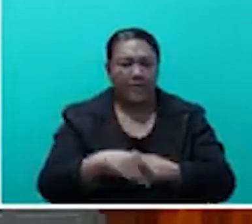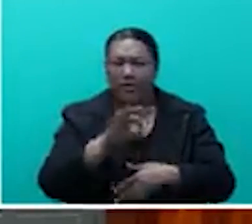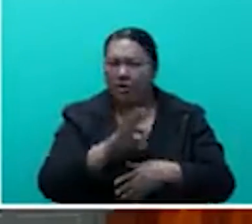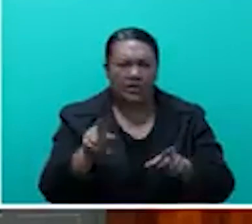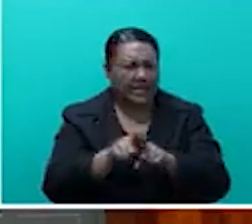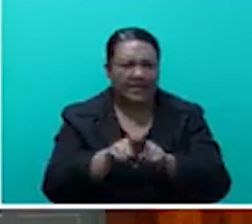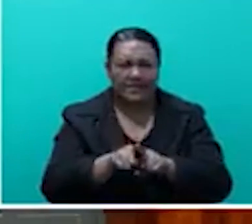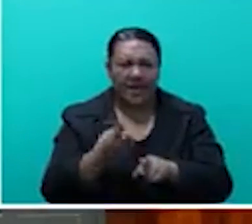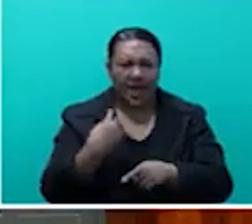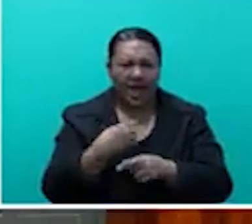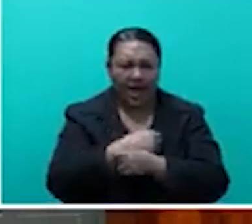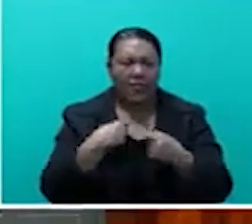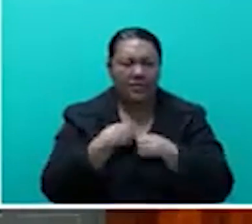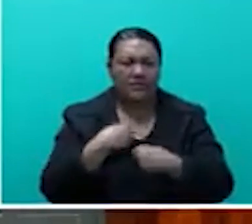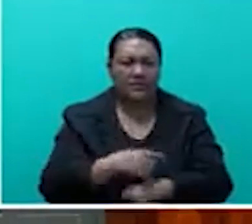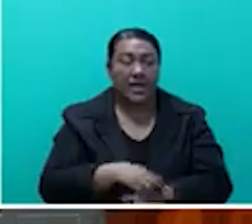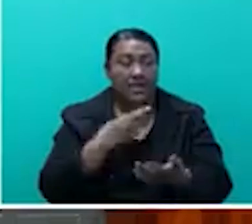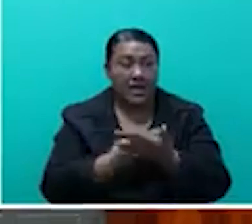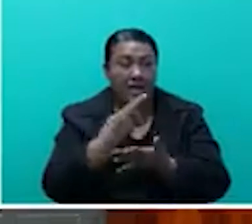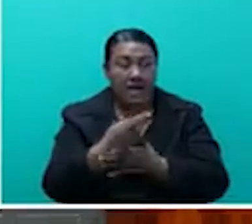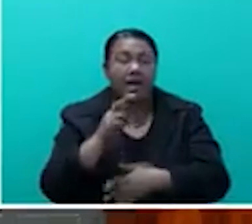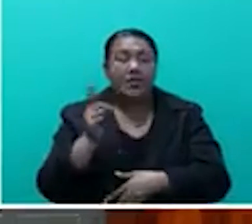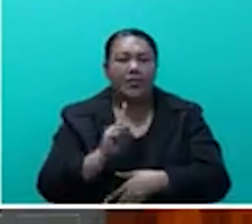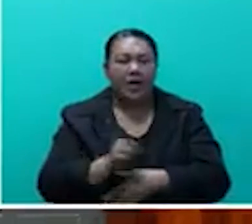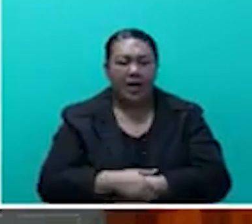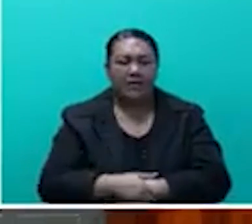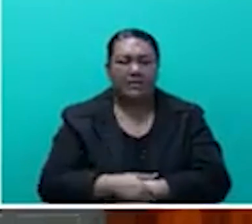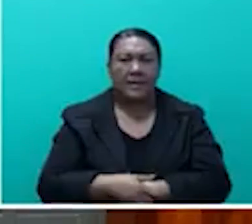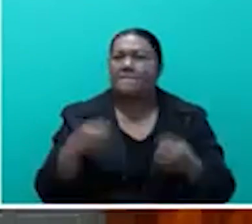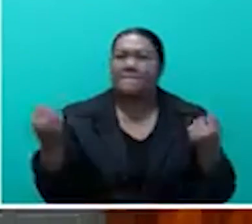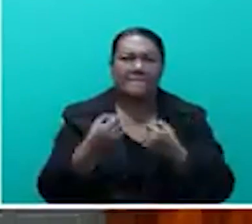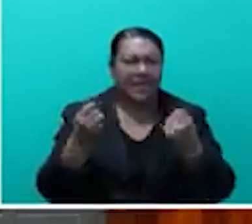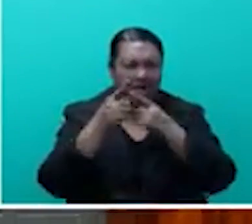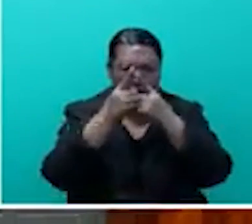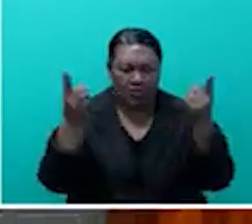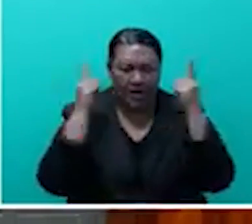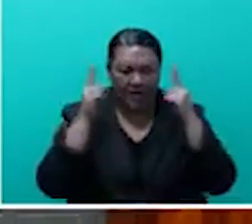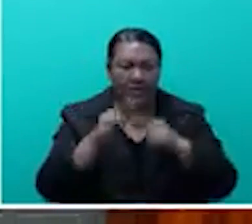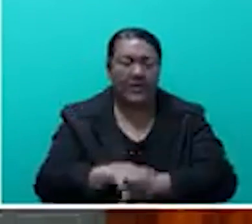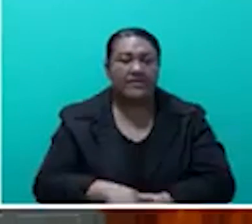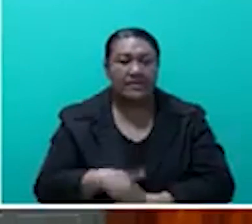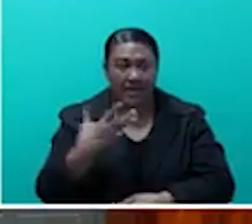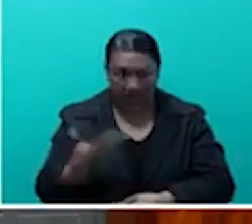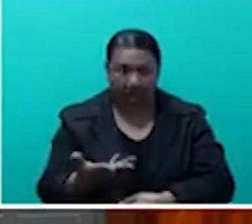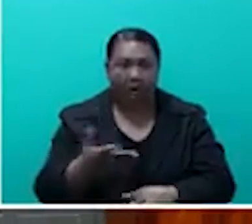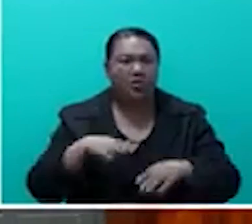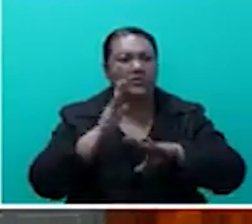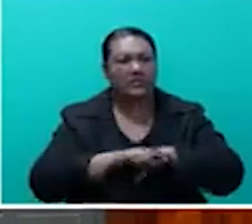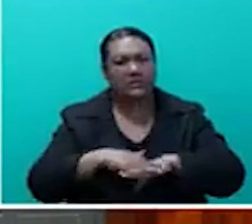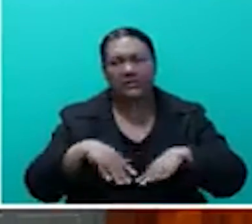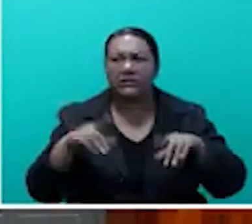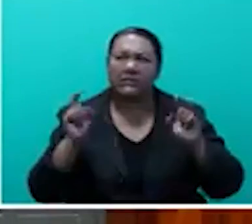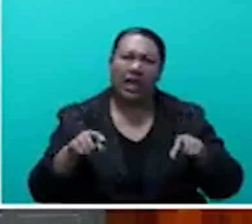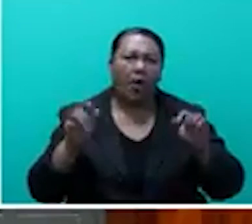Speaker, sir, the reality is that many of our graduates, they are now sitting at home